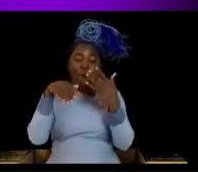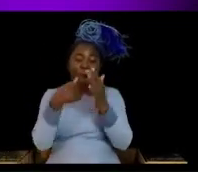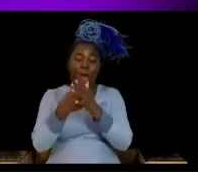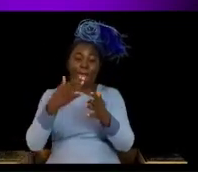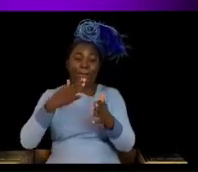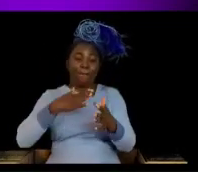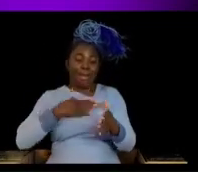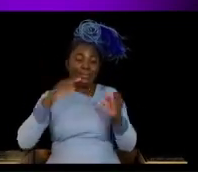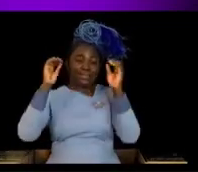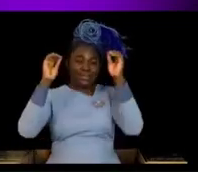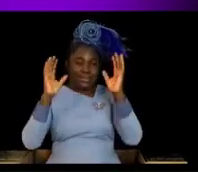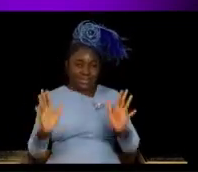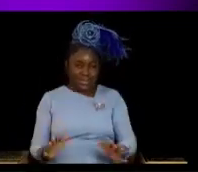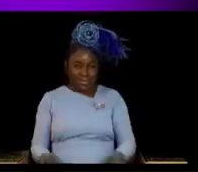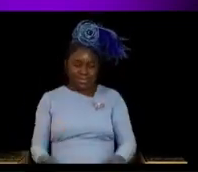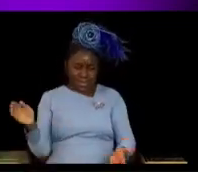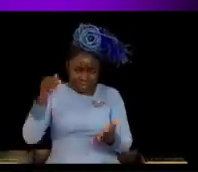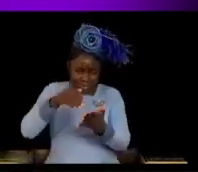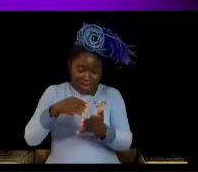Louder.